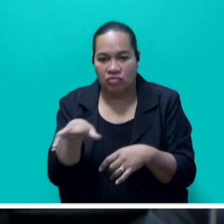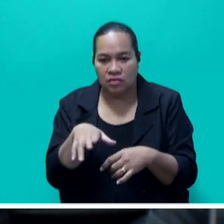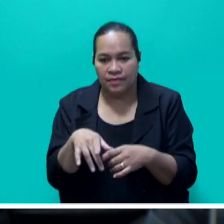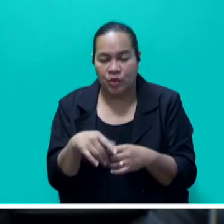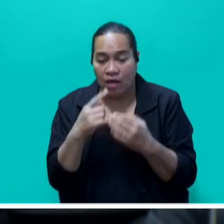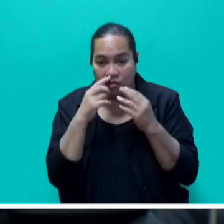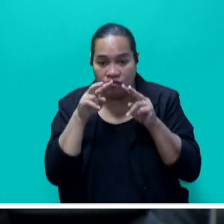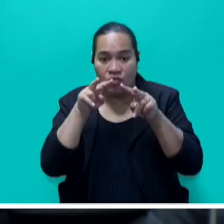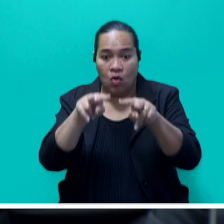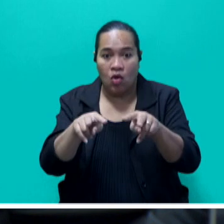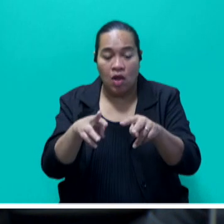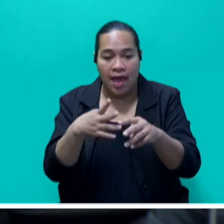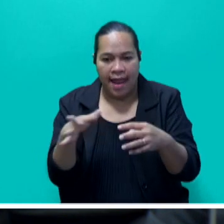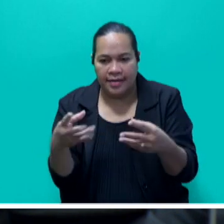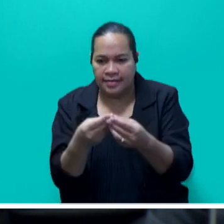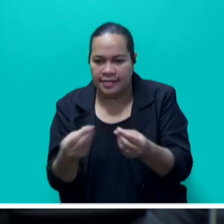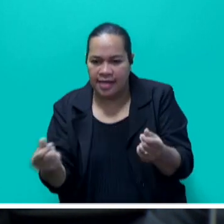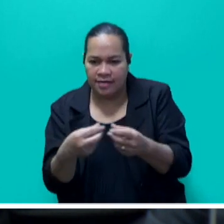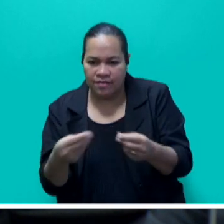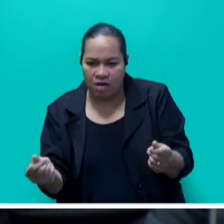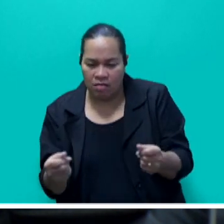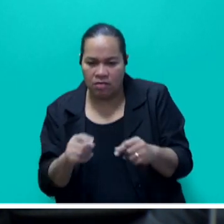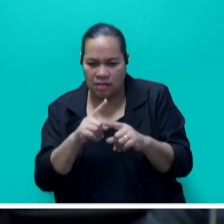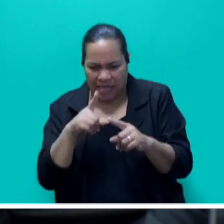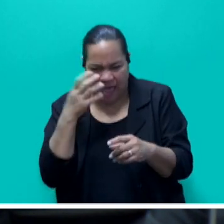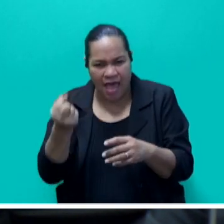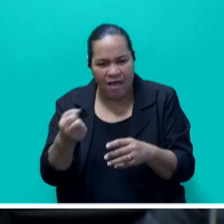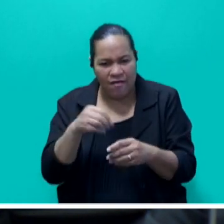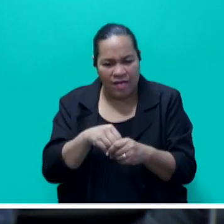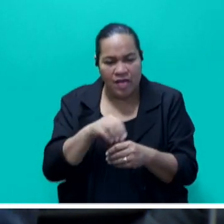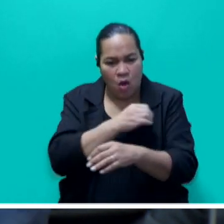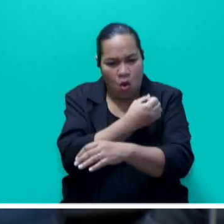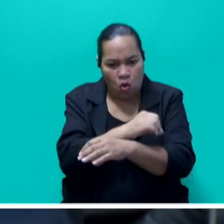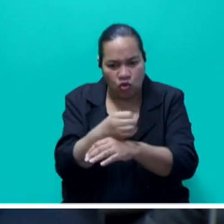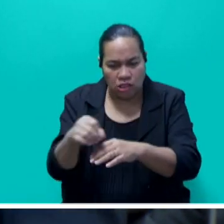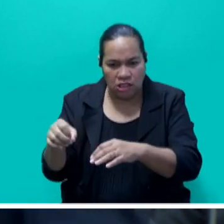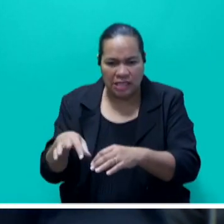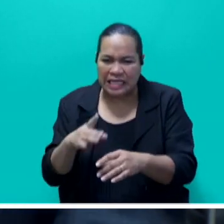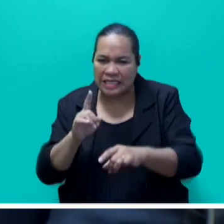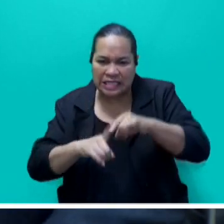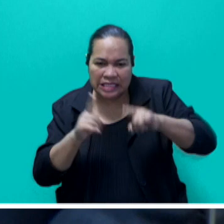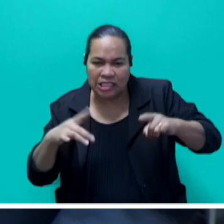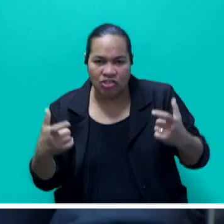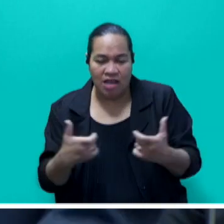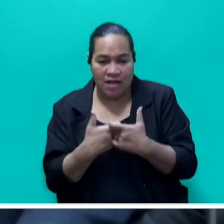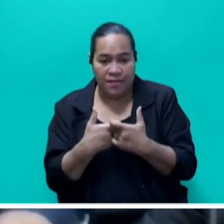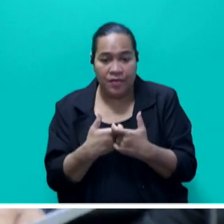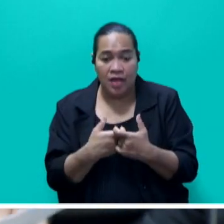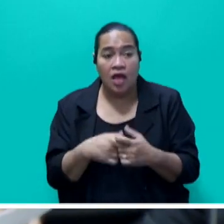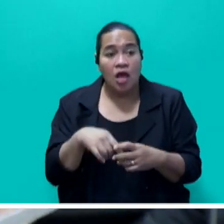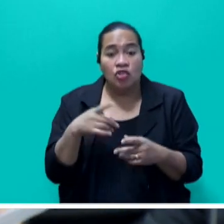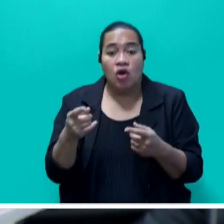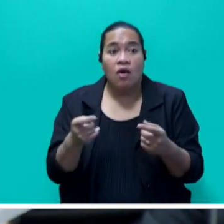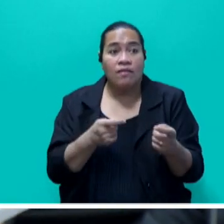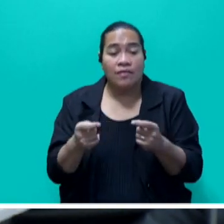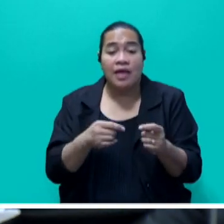forward-looking, and address the distinctive variables that exist in our ocean space. The Offshore Fisheries Management